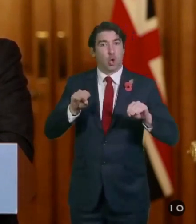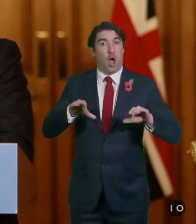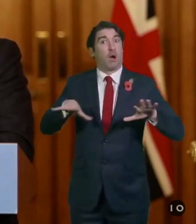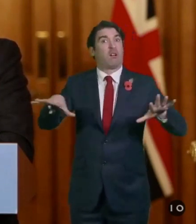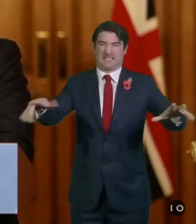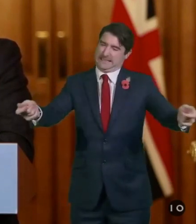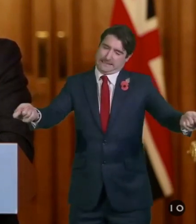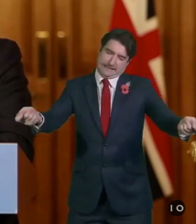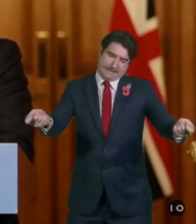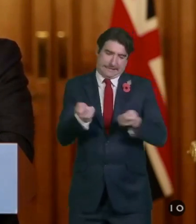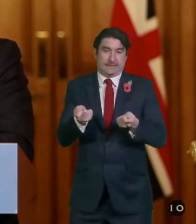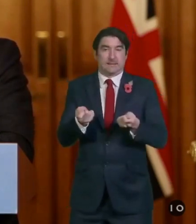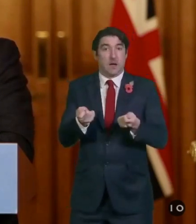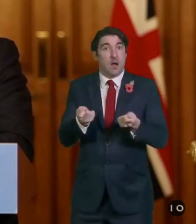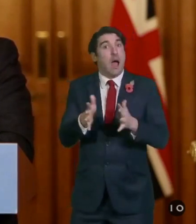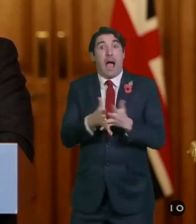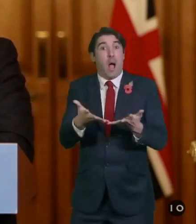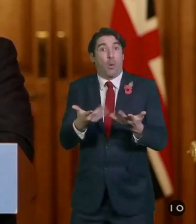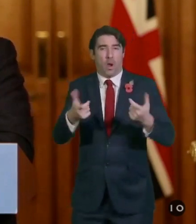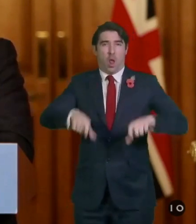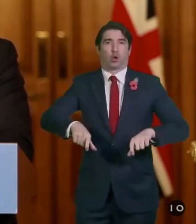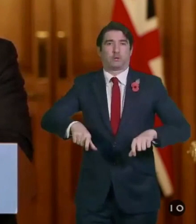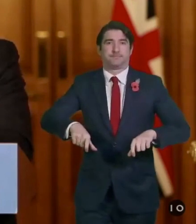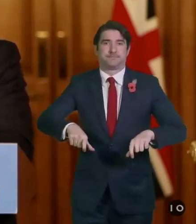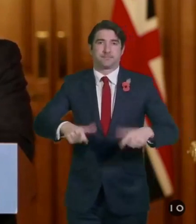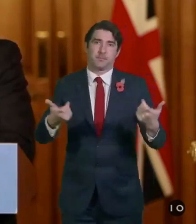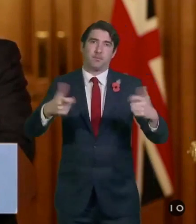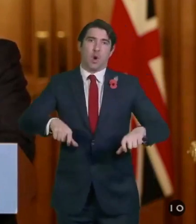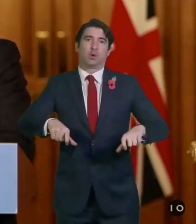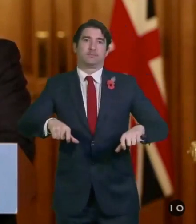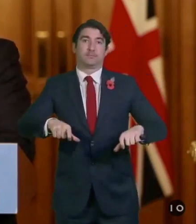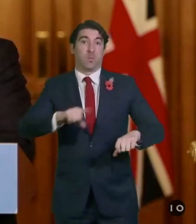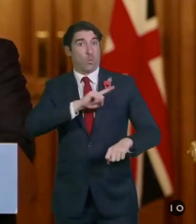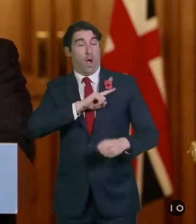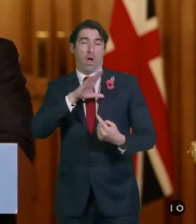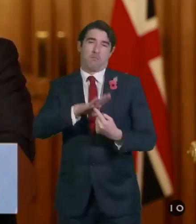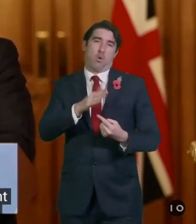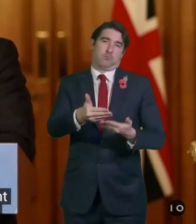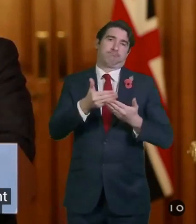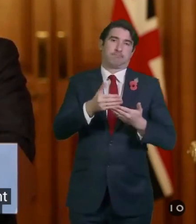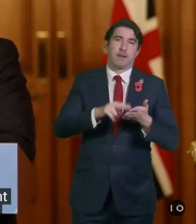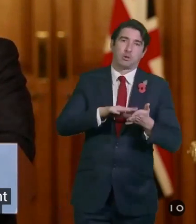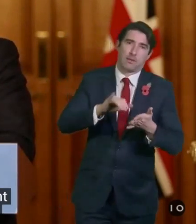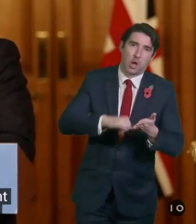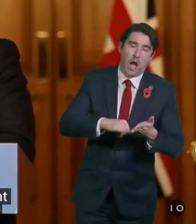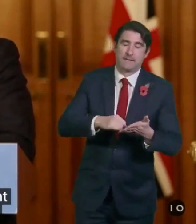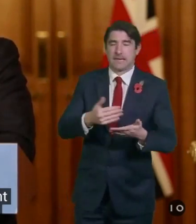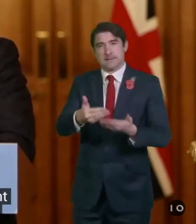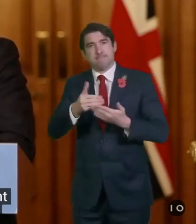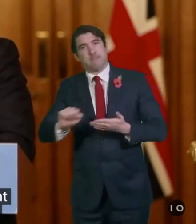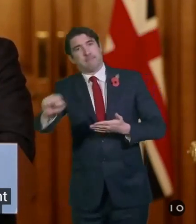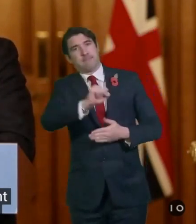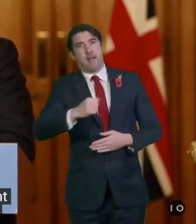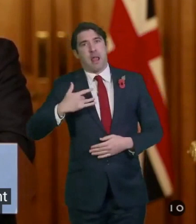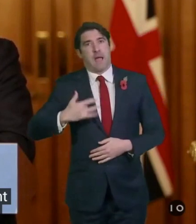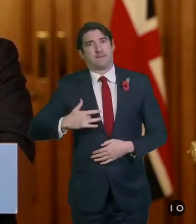yes, it is true that the course of the pandemic has changed, and it's also right